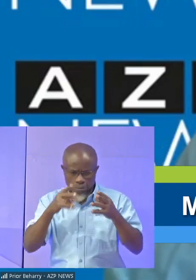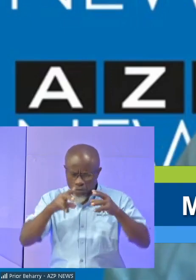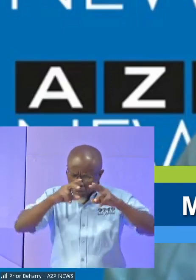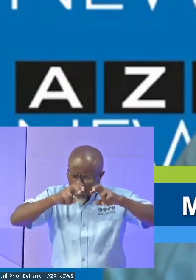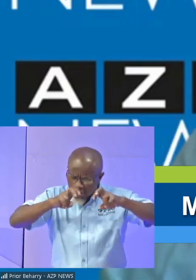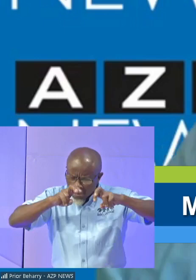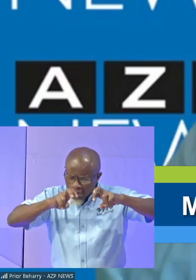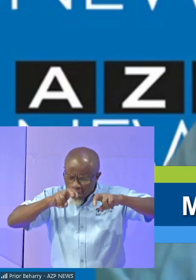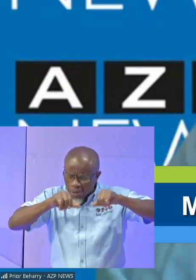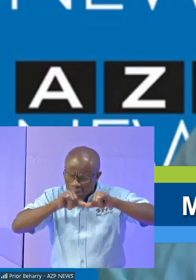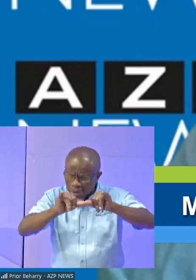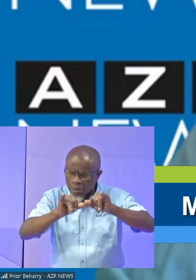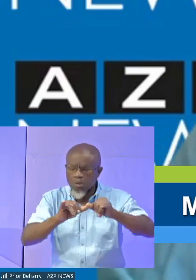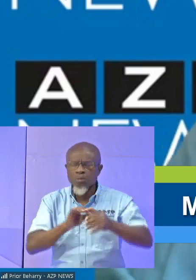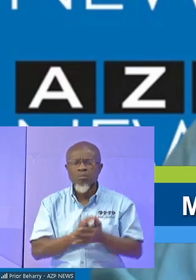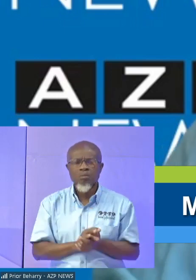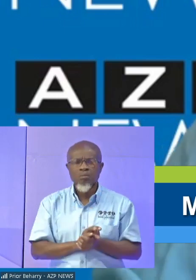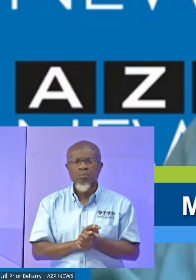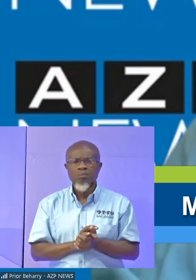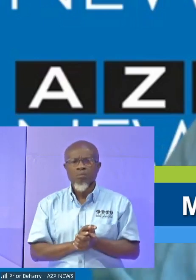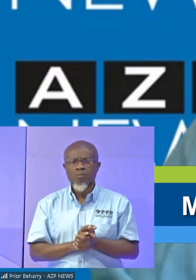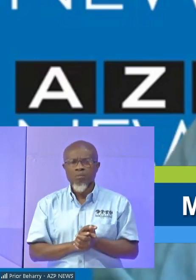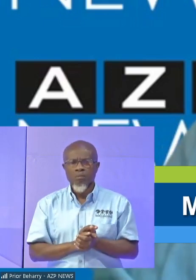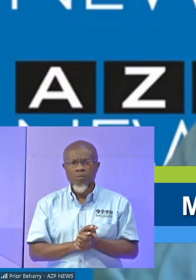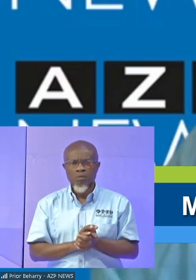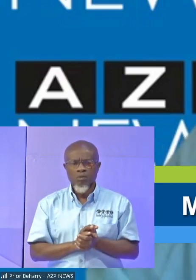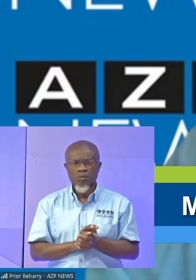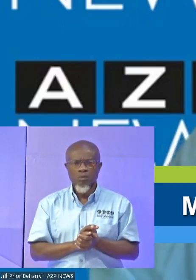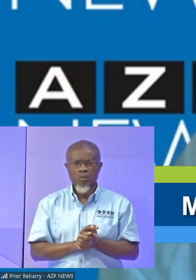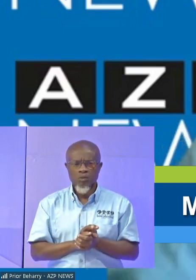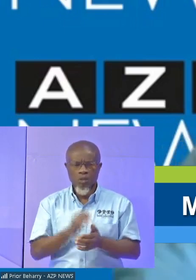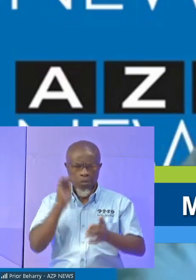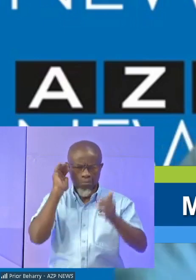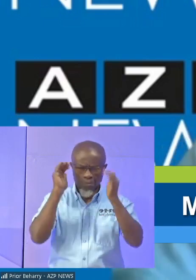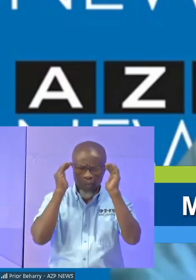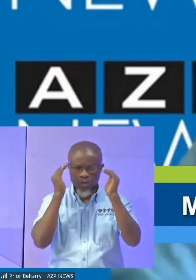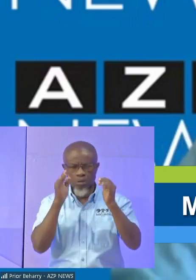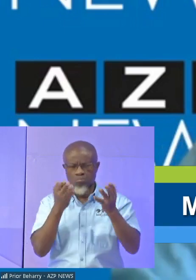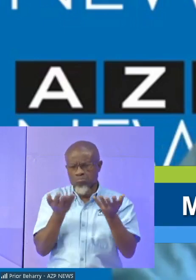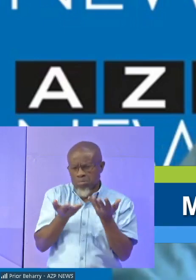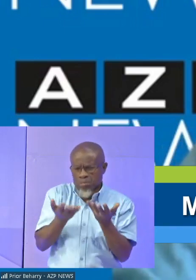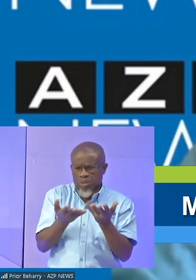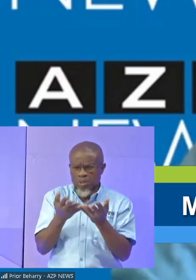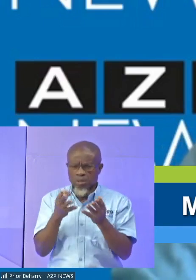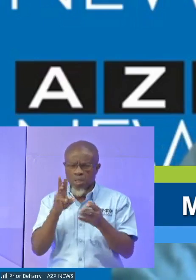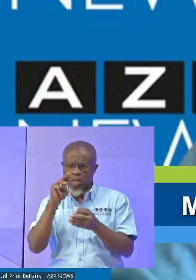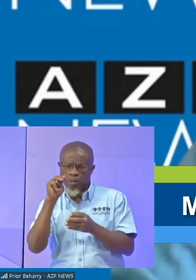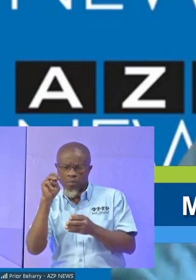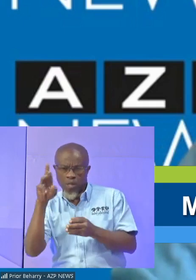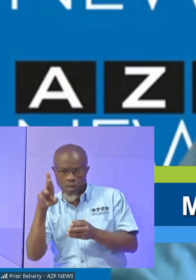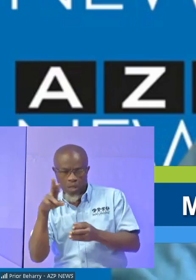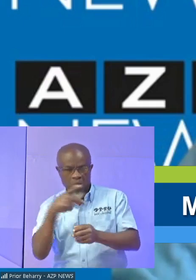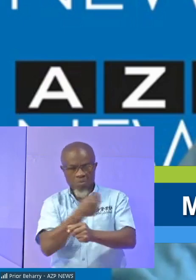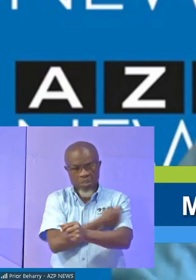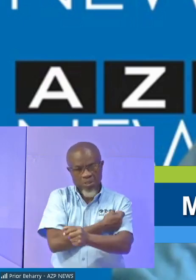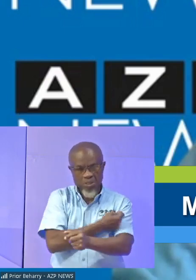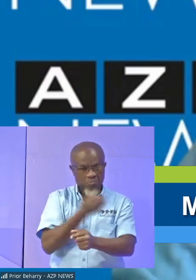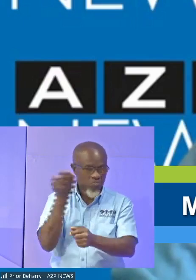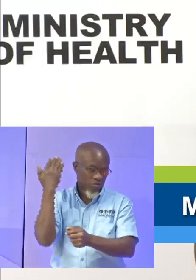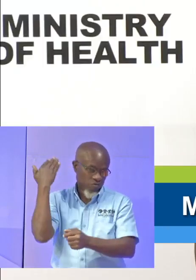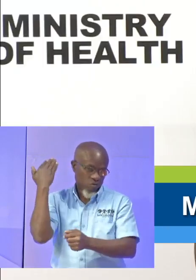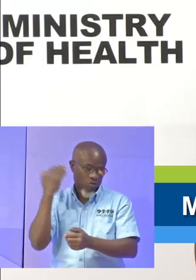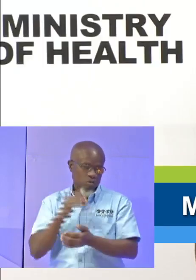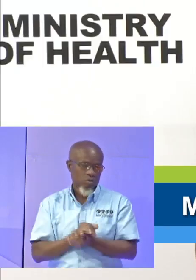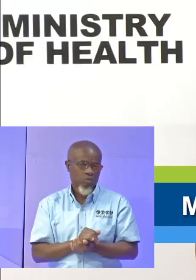for rubella, for mumps, etc. What is your argument for that? Thank you. Thank you for your question.